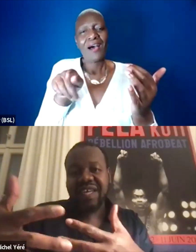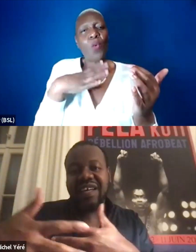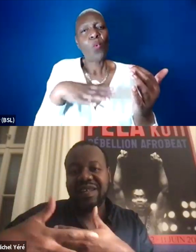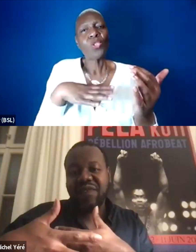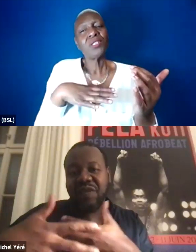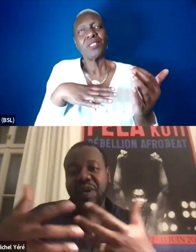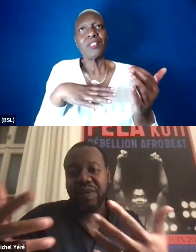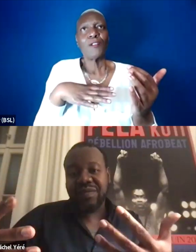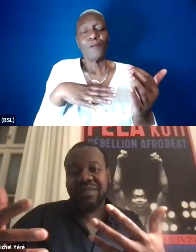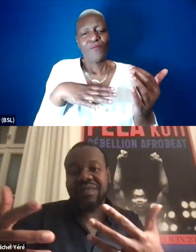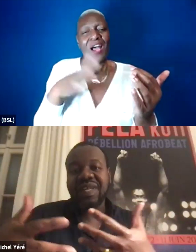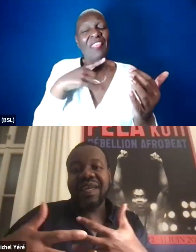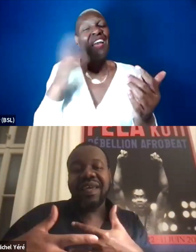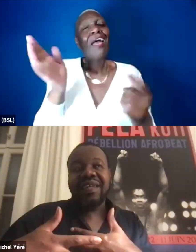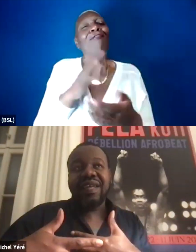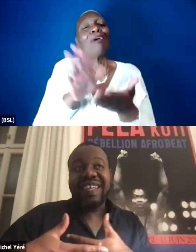I think every poet